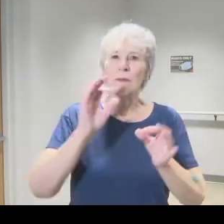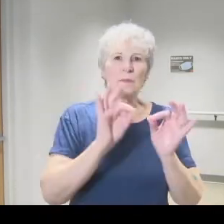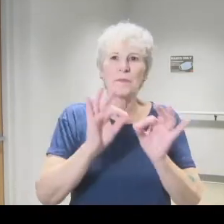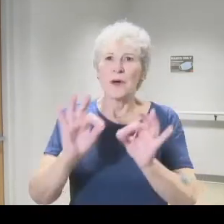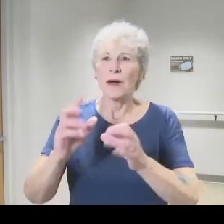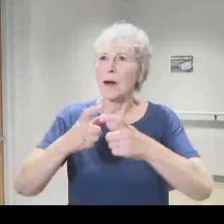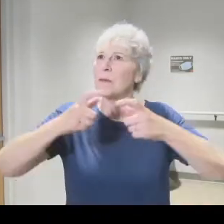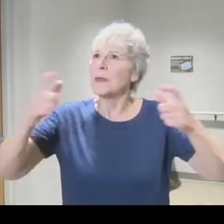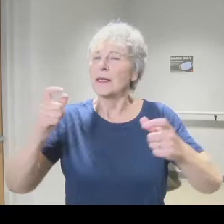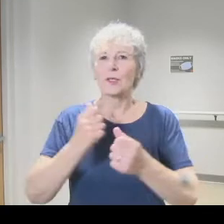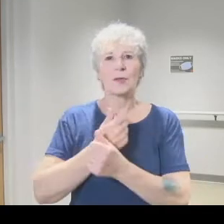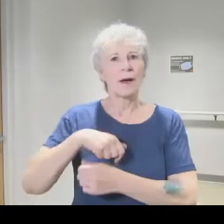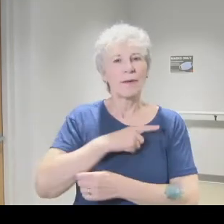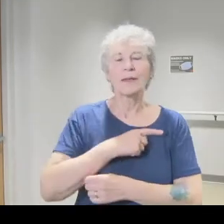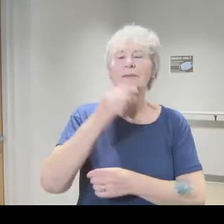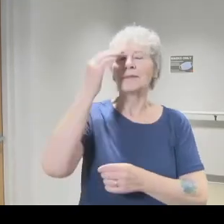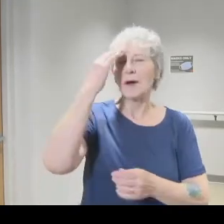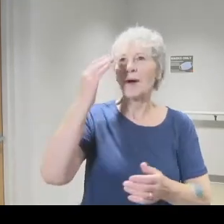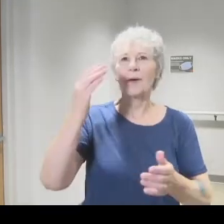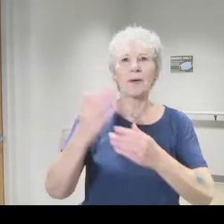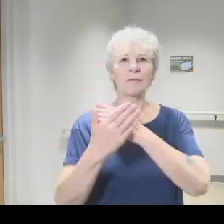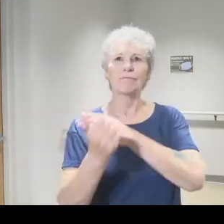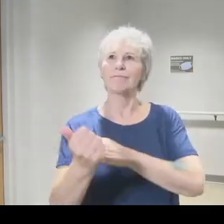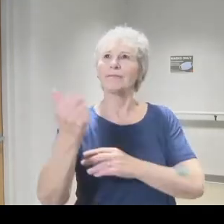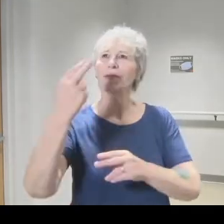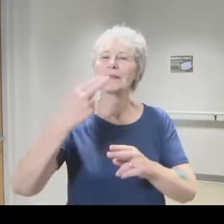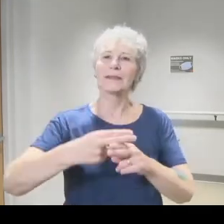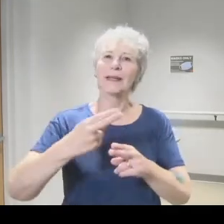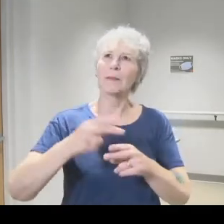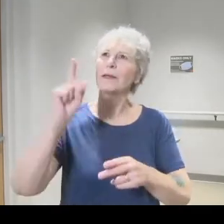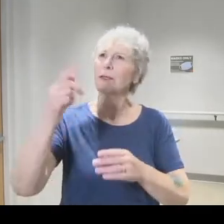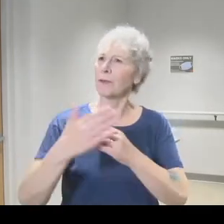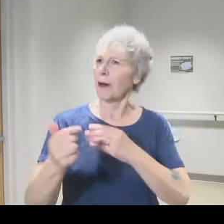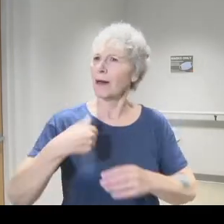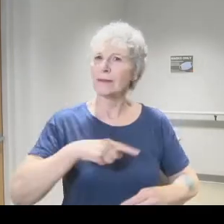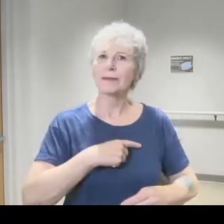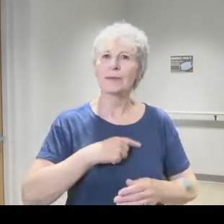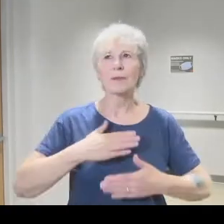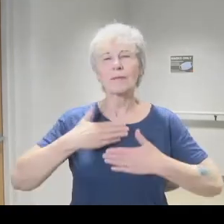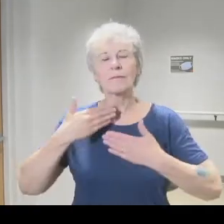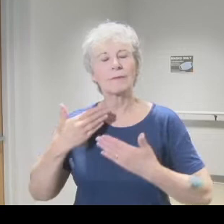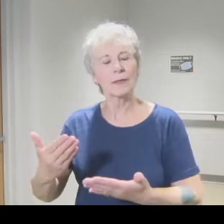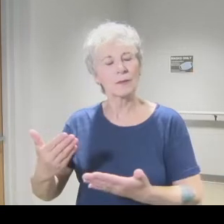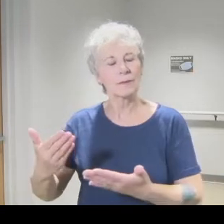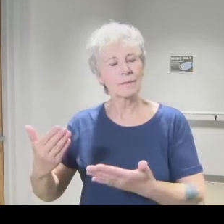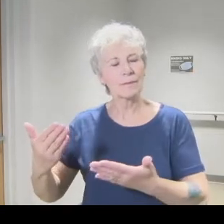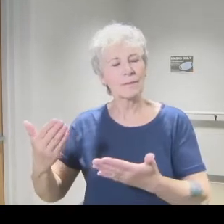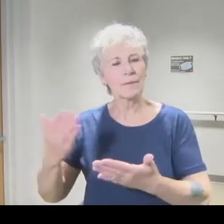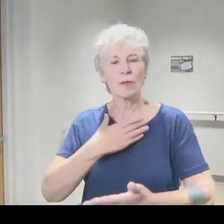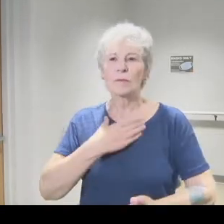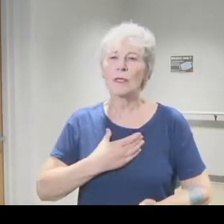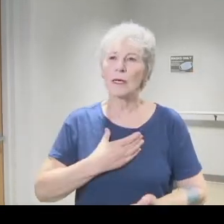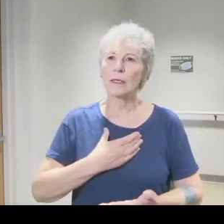you are, you love us and you know us and you call us by name, God, you call us into confession to you. You desire for